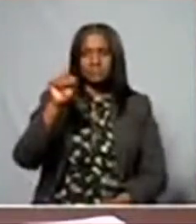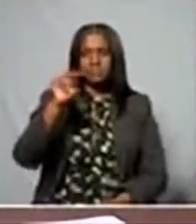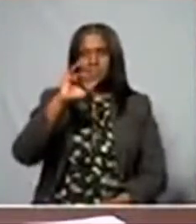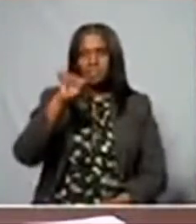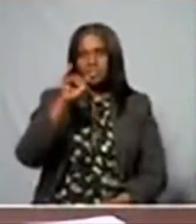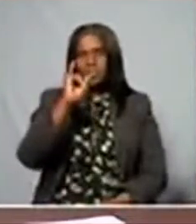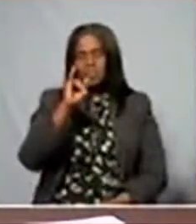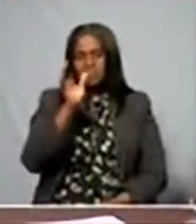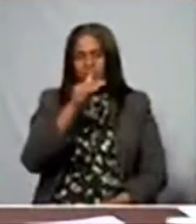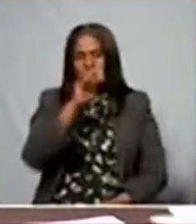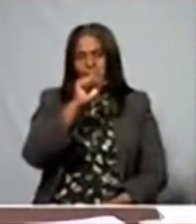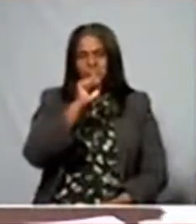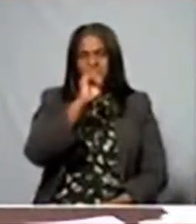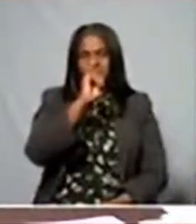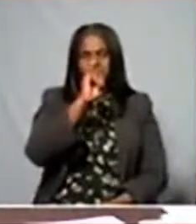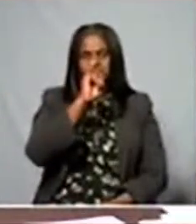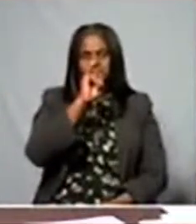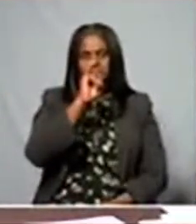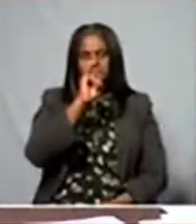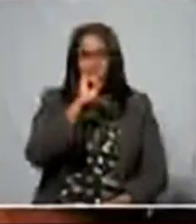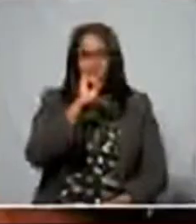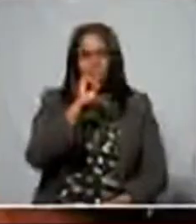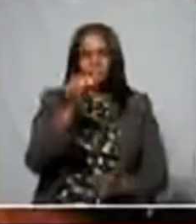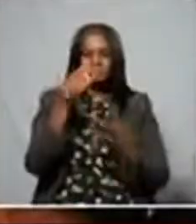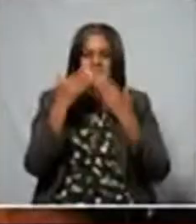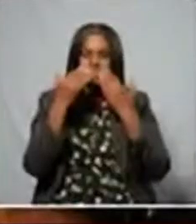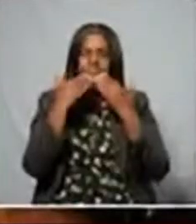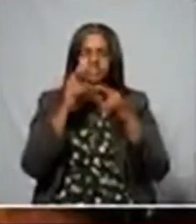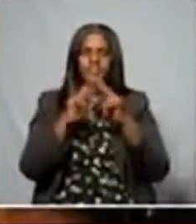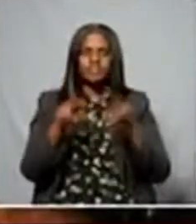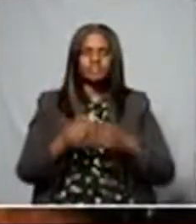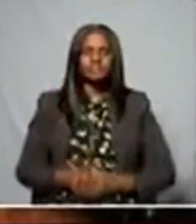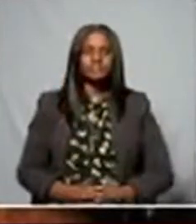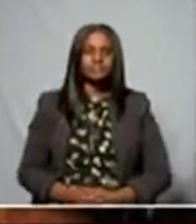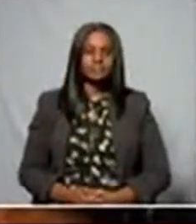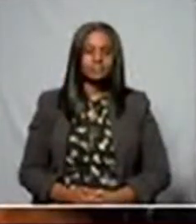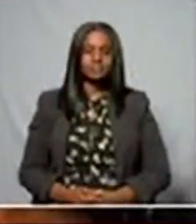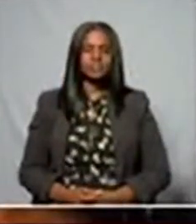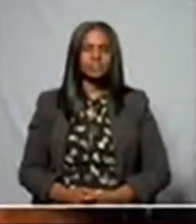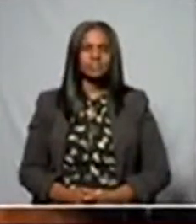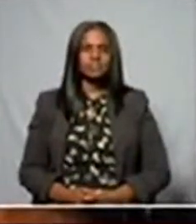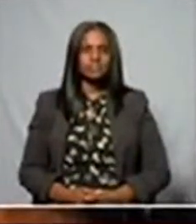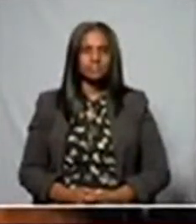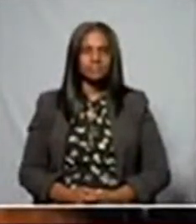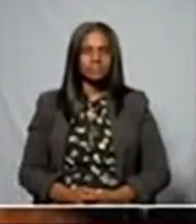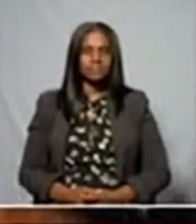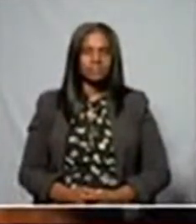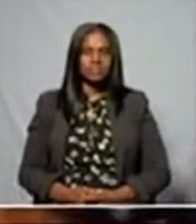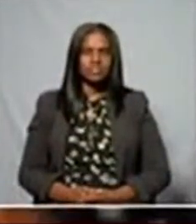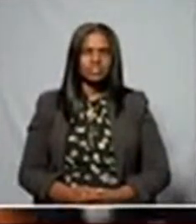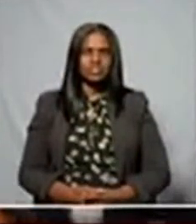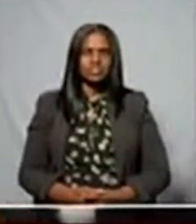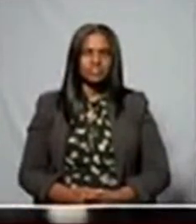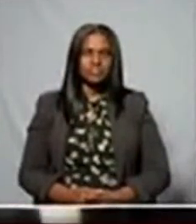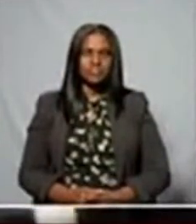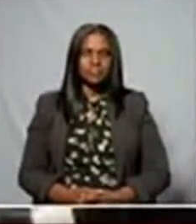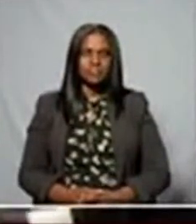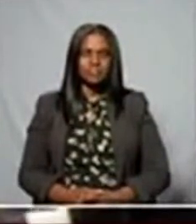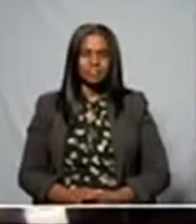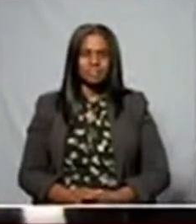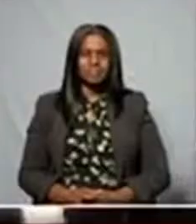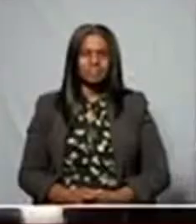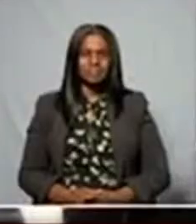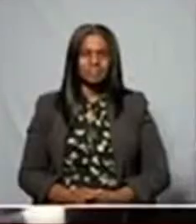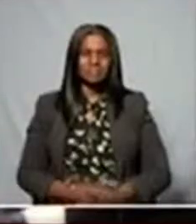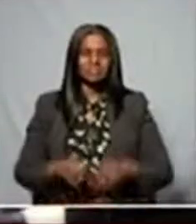that order. Honorable Smush. Yeah, thank you, Chair. And thank you, Director, for your presentation. It's still